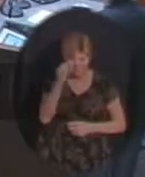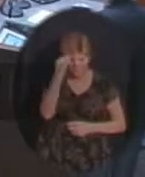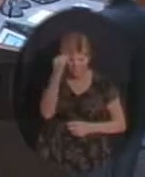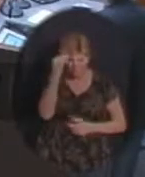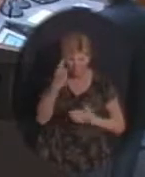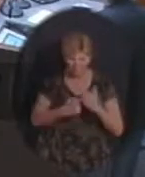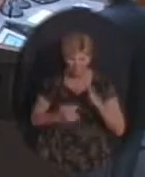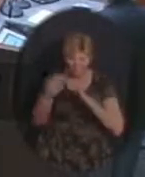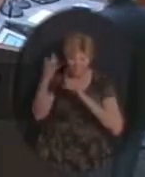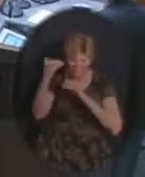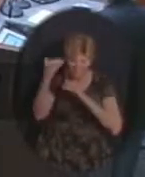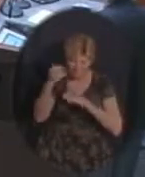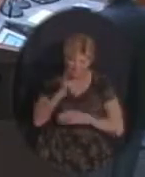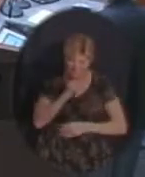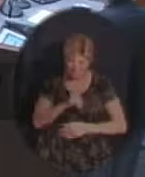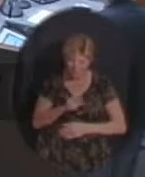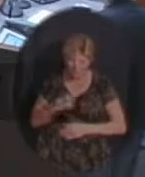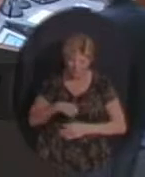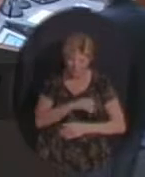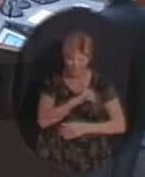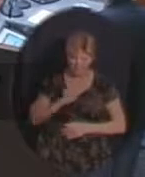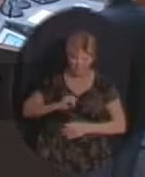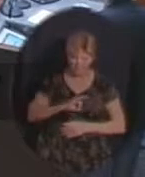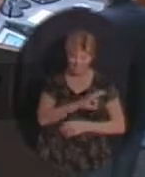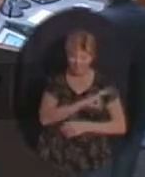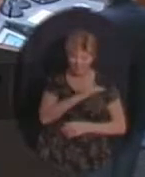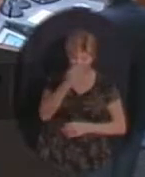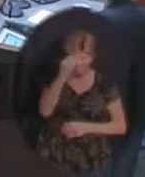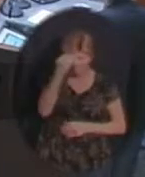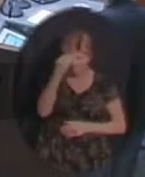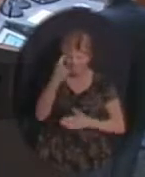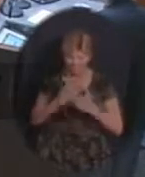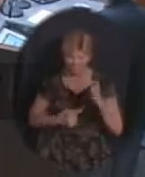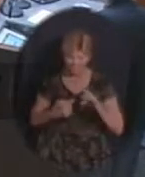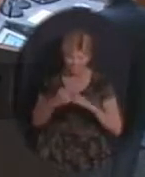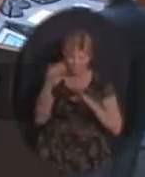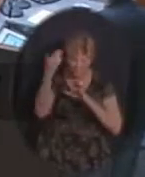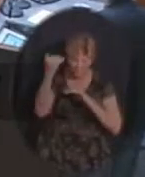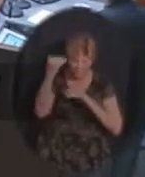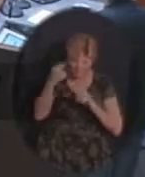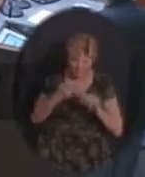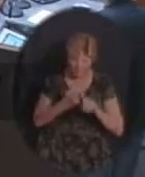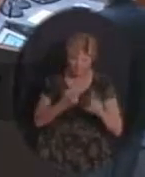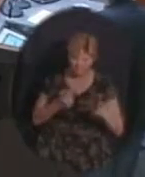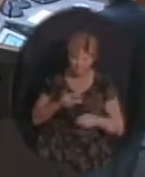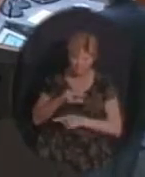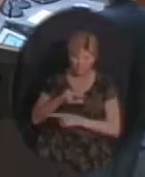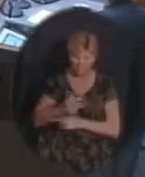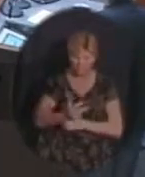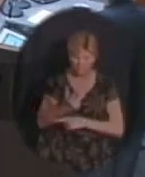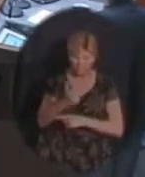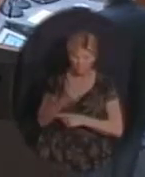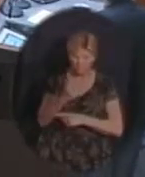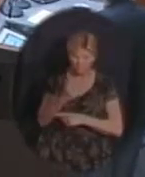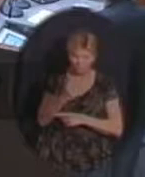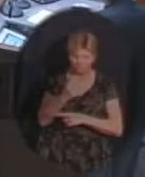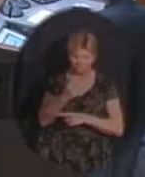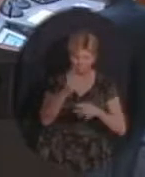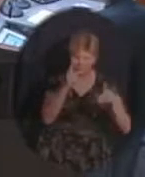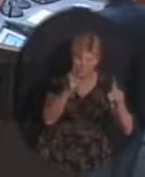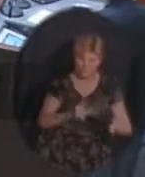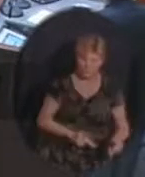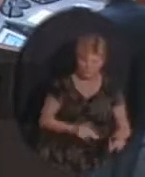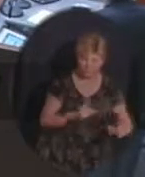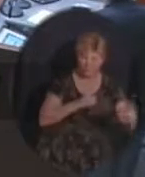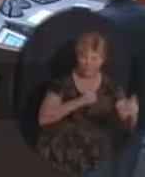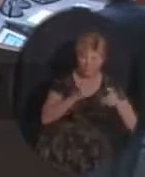are, and our staff knows what is expected of. I think third-party administrator would be a better term that we should be using here,